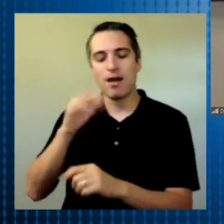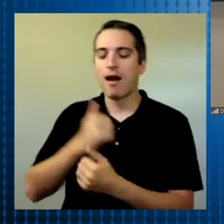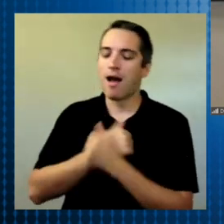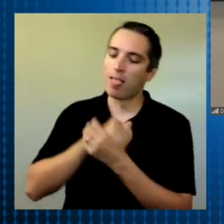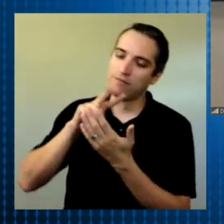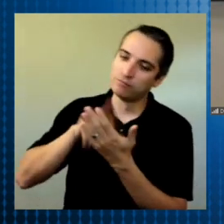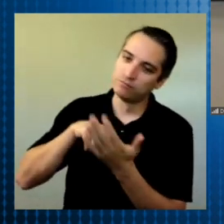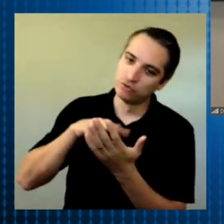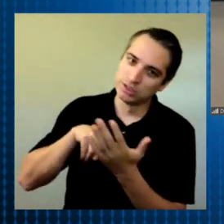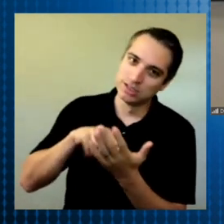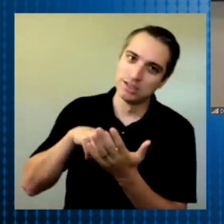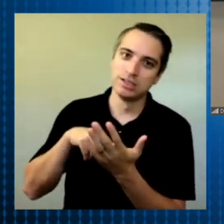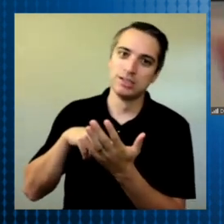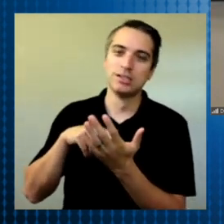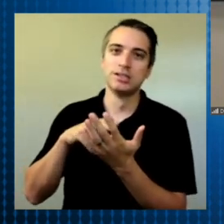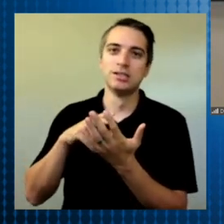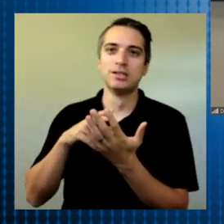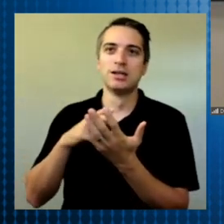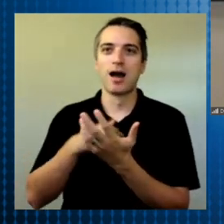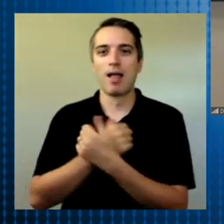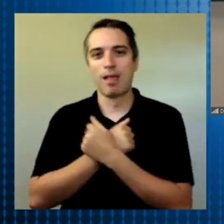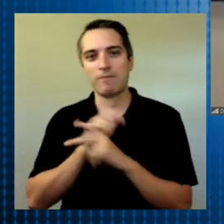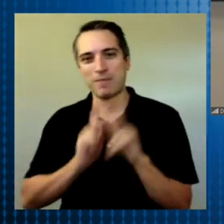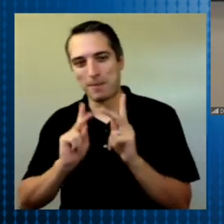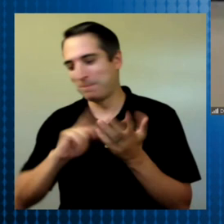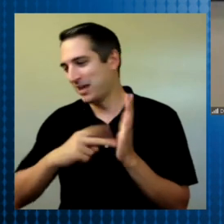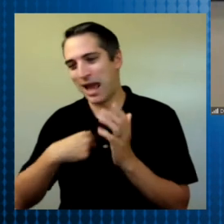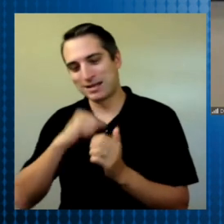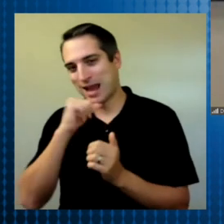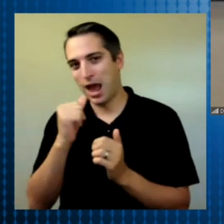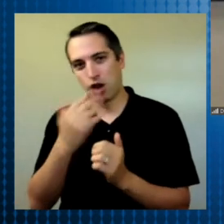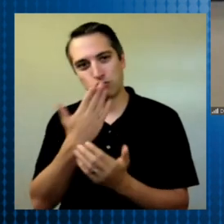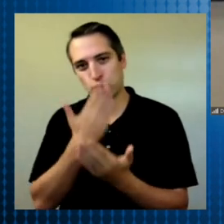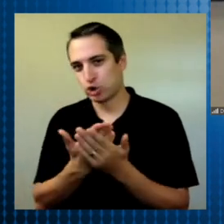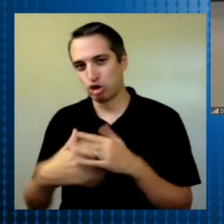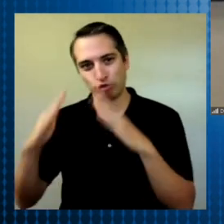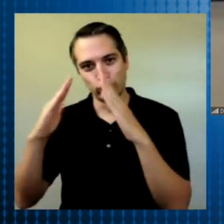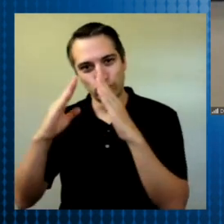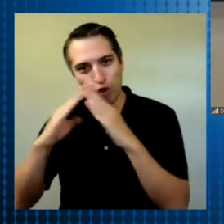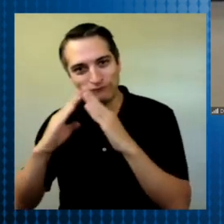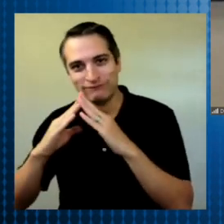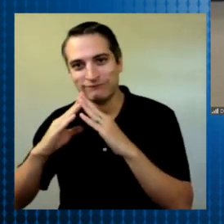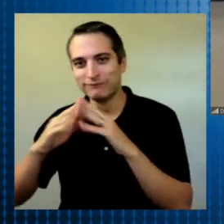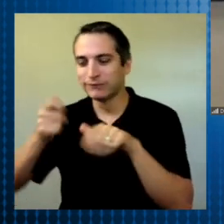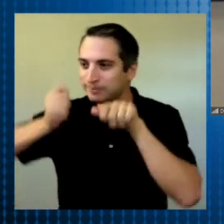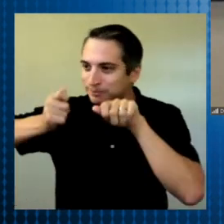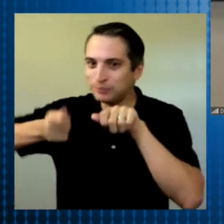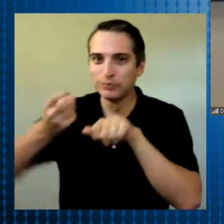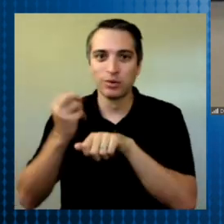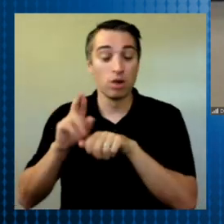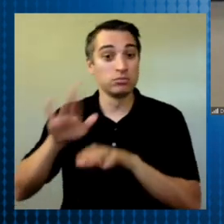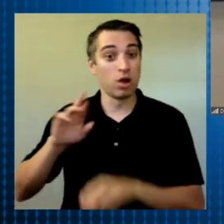So I probably wouldn't have made a good plumber or a good roofer. But there are a lot of people that are doing. Mr. R.O.